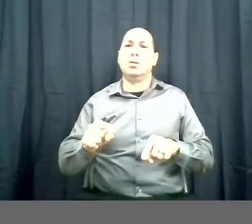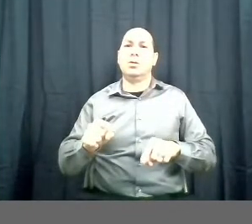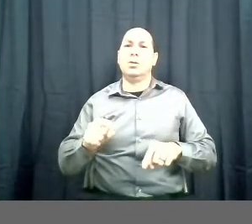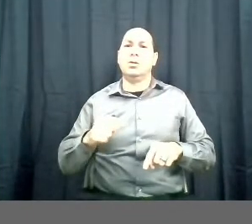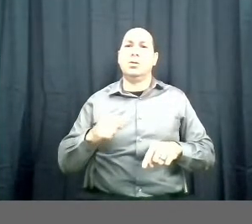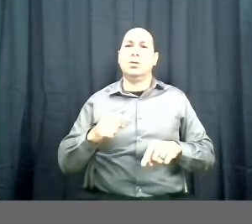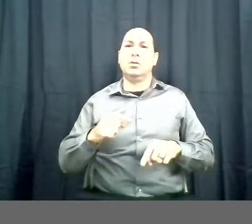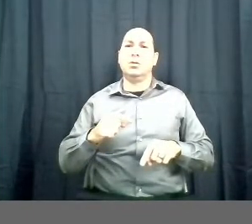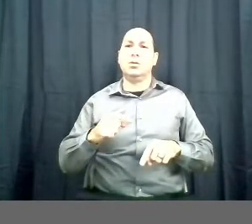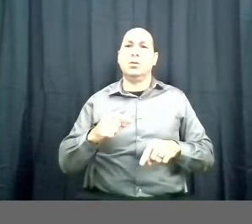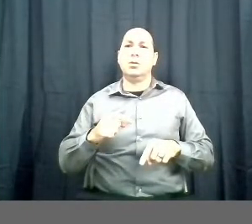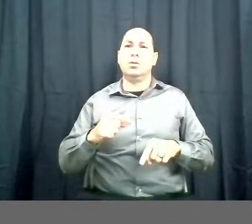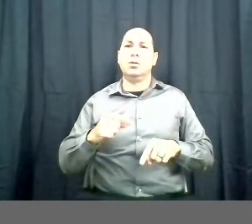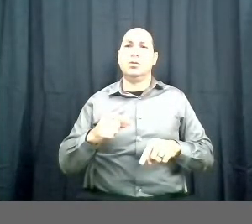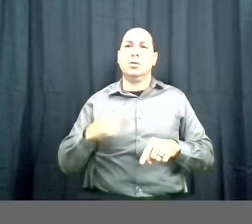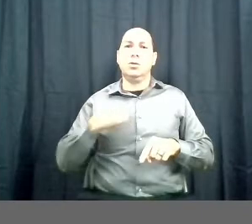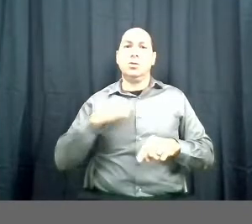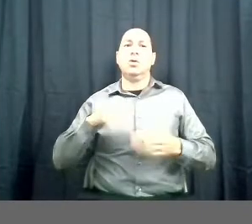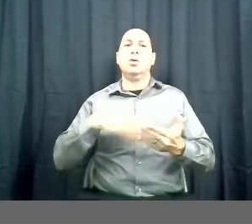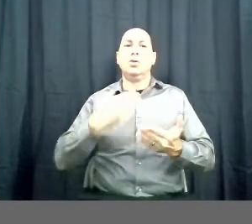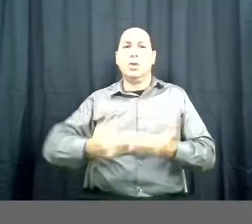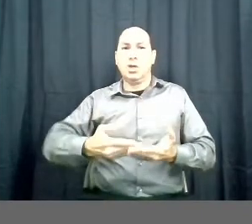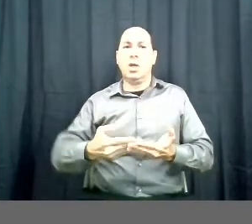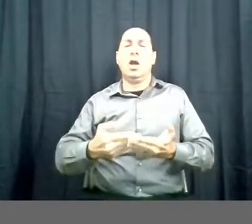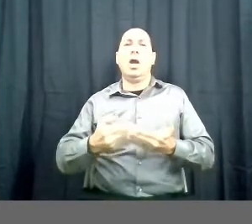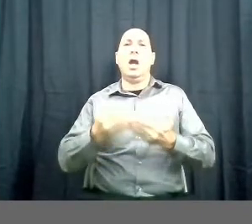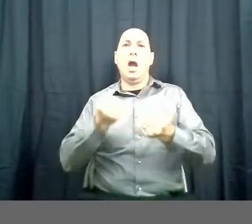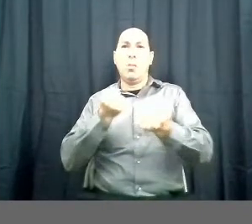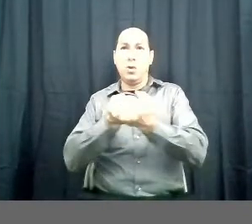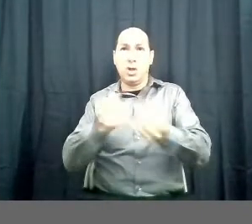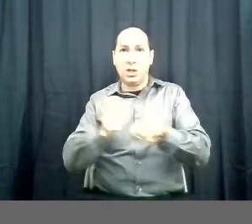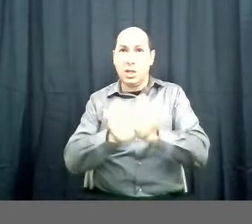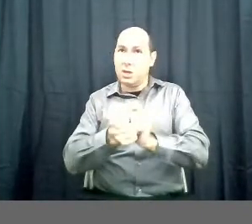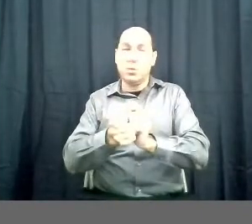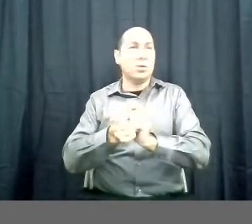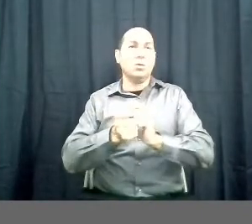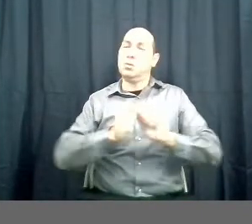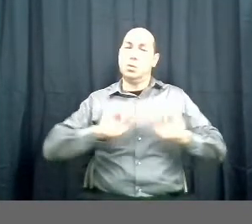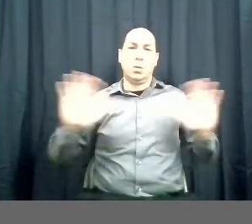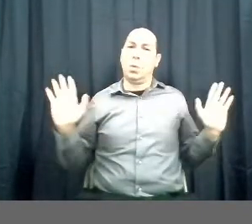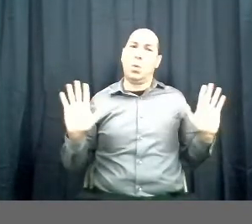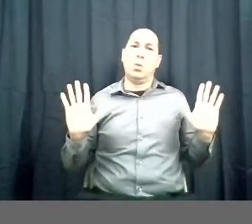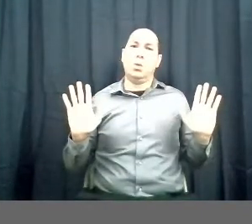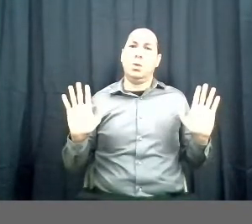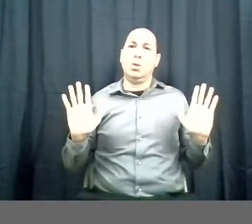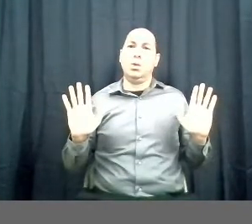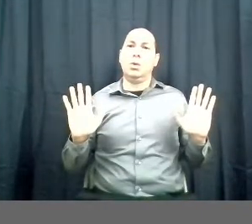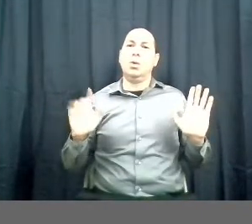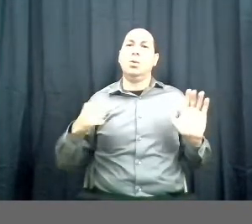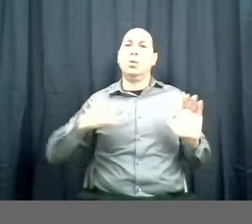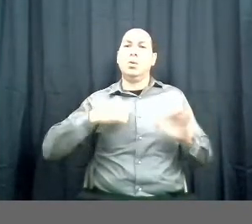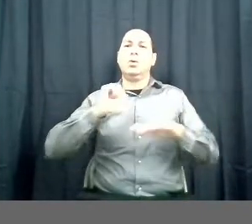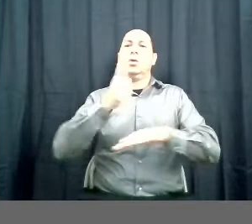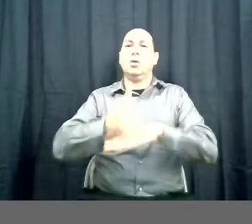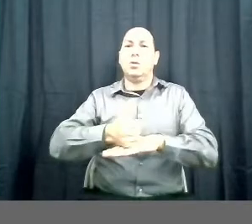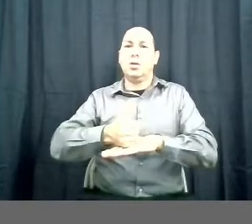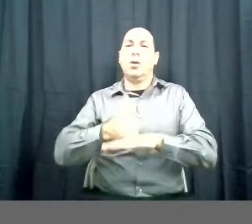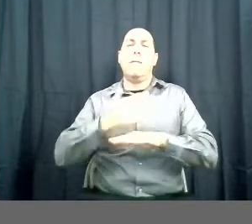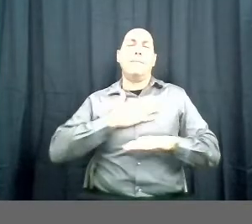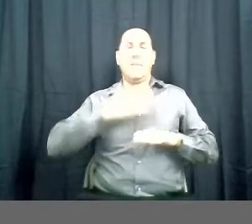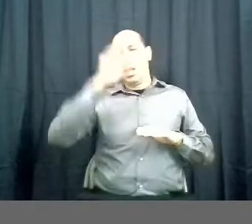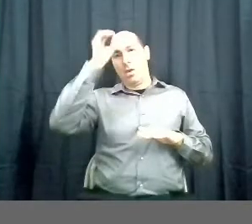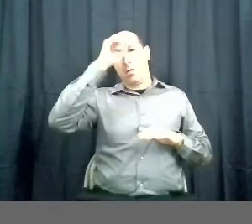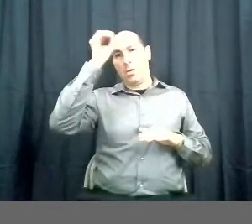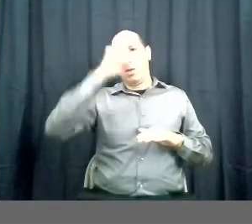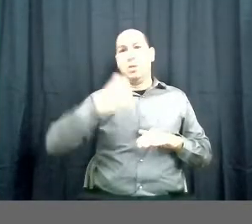any modifications, but they certainly can be in any direction. But I'm just stating that from my own opinion. I apologize. I